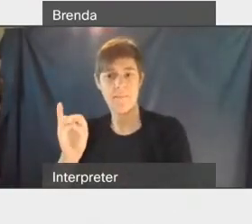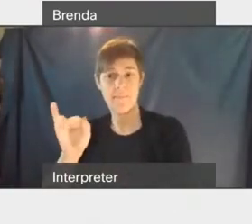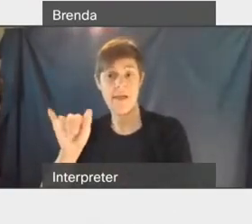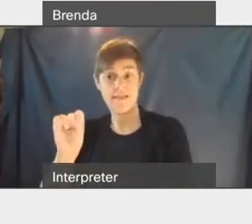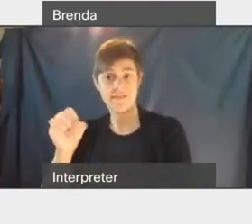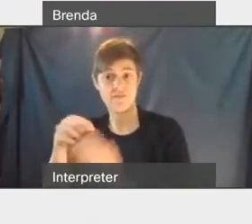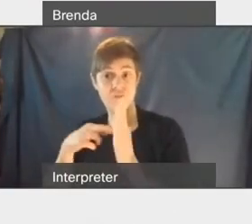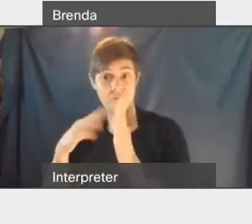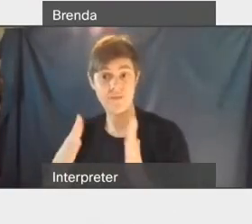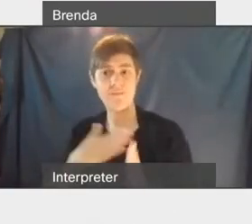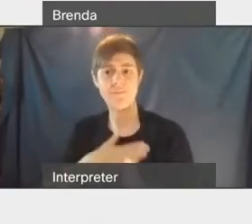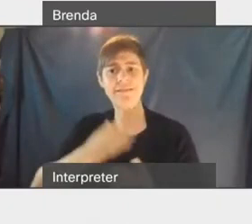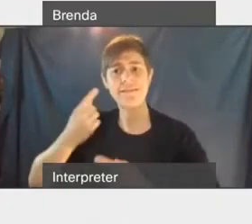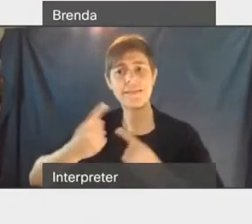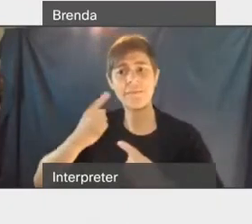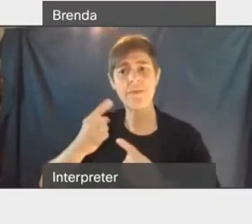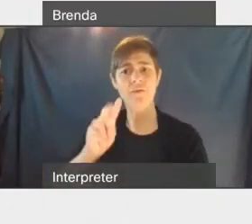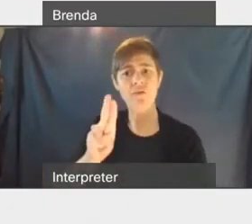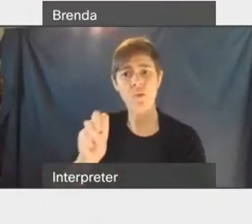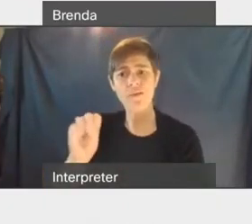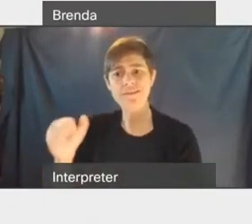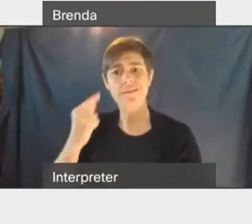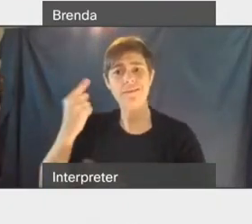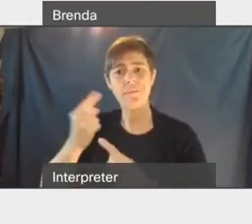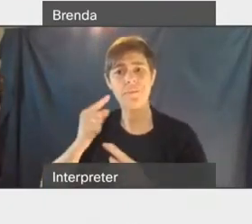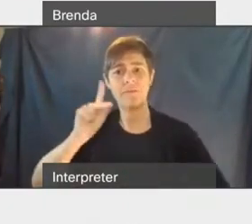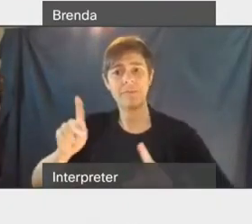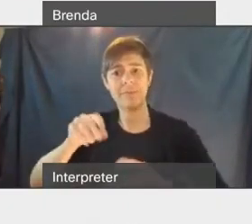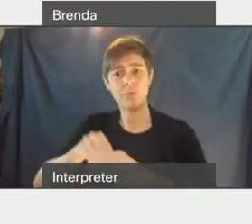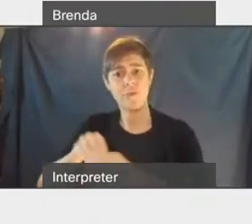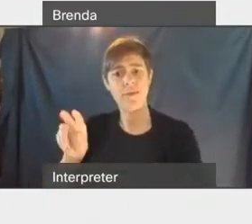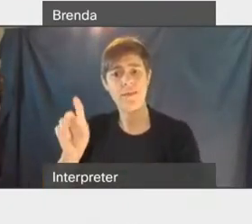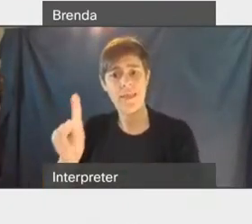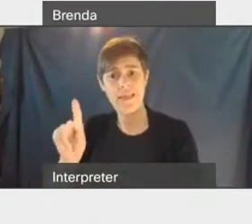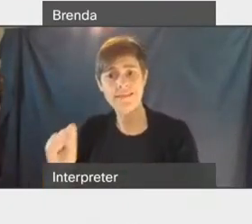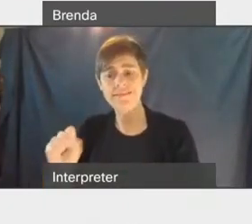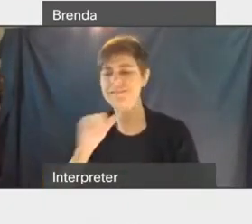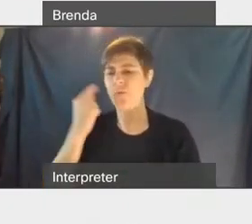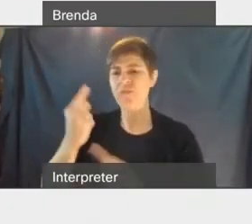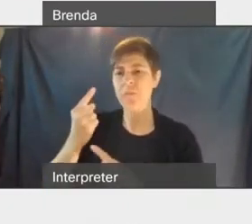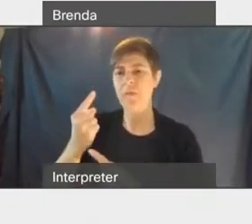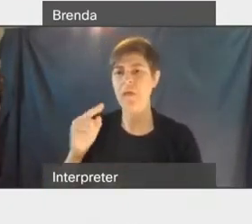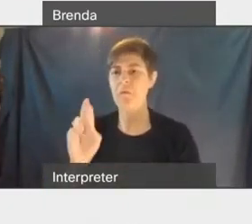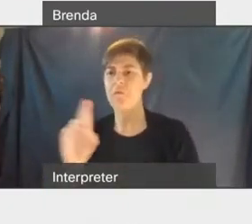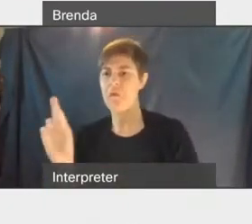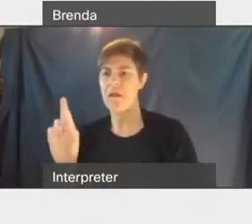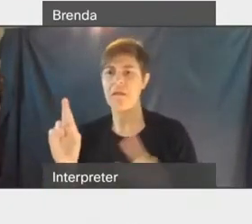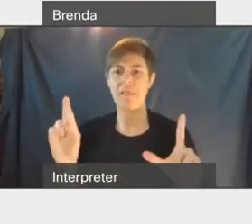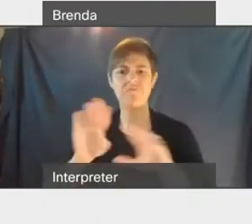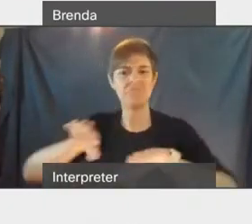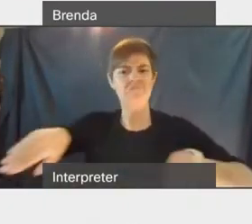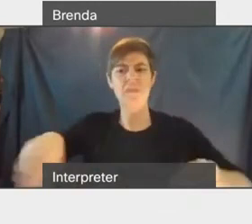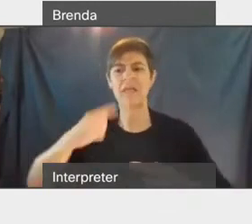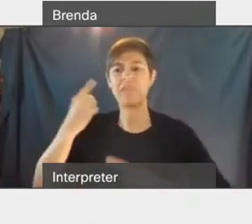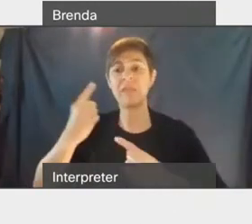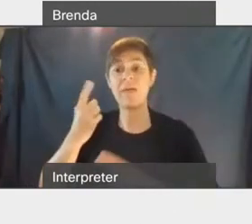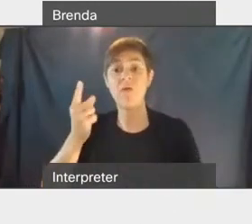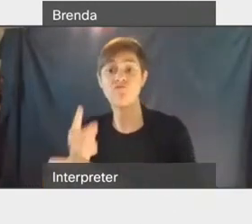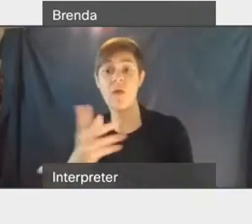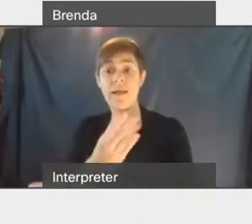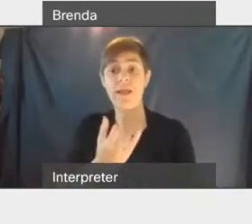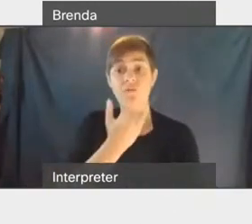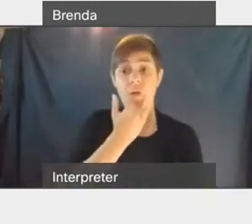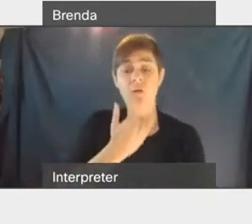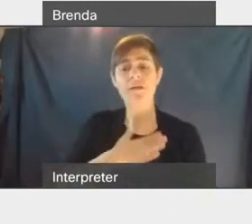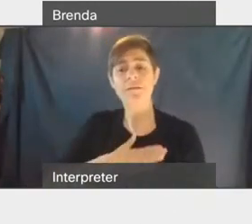about the country and think about the citizens of Kansas, and don't think about right and left. Think about right and wrong, and